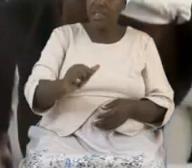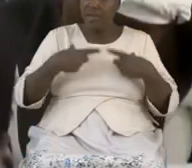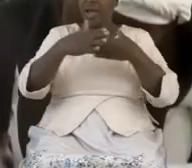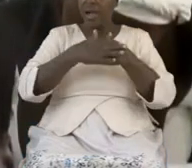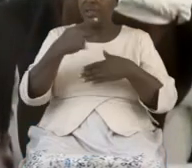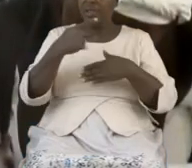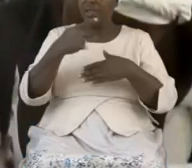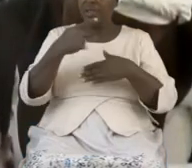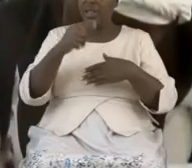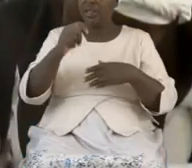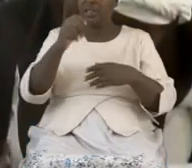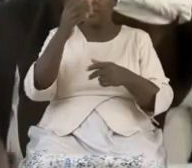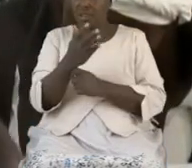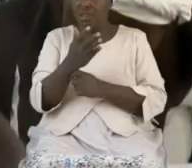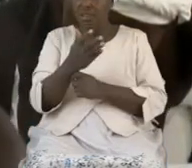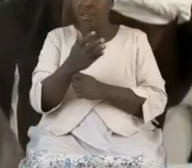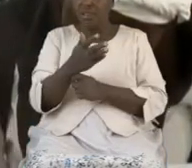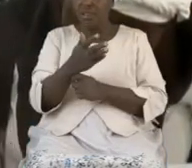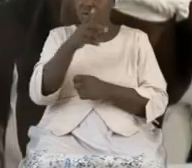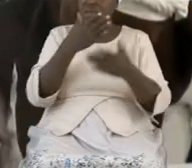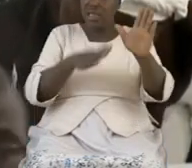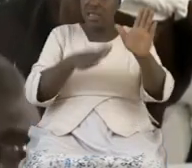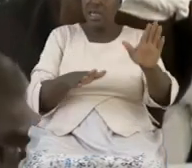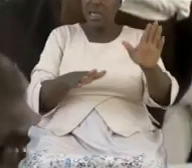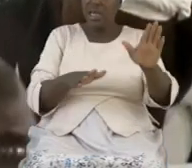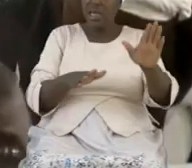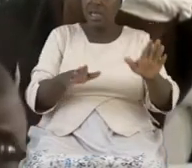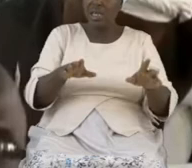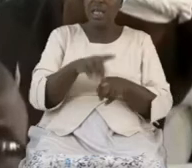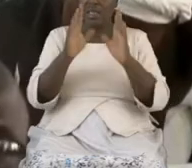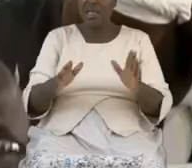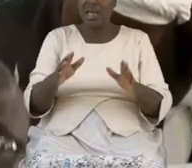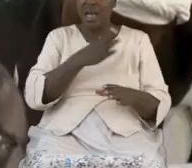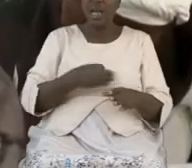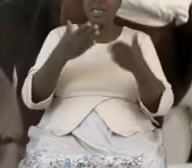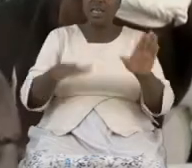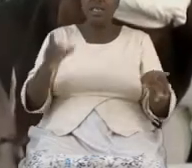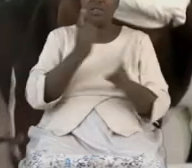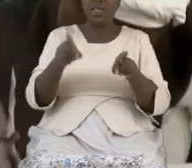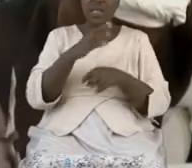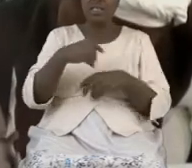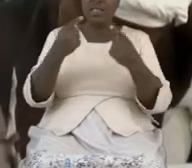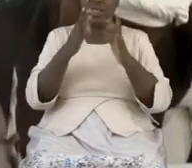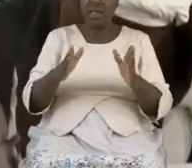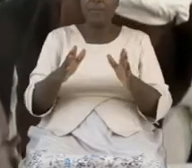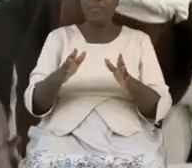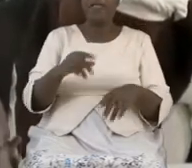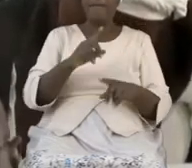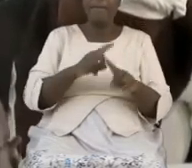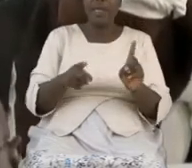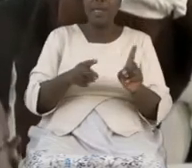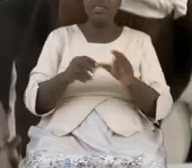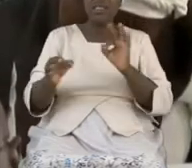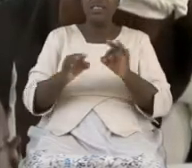you'll die like a sinner and perish like a sinner. But if ye through